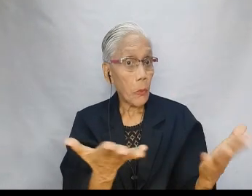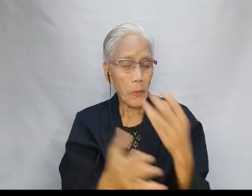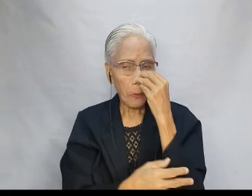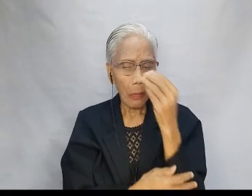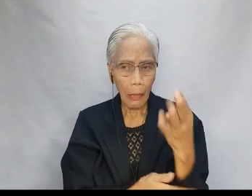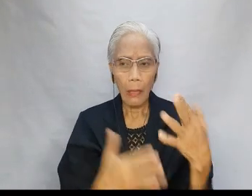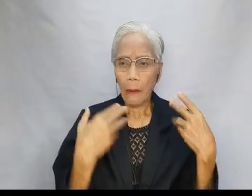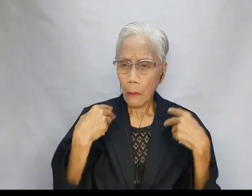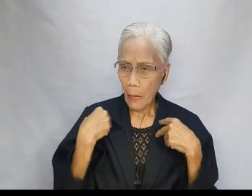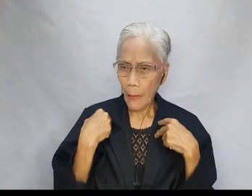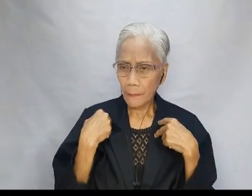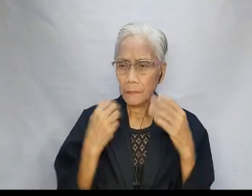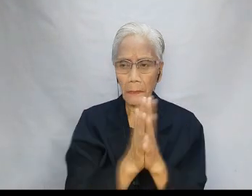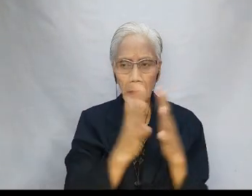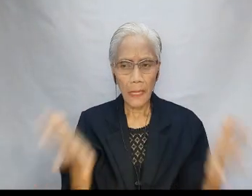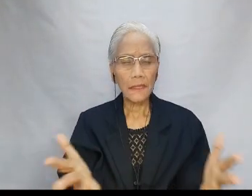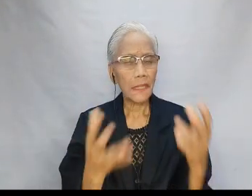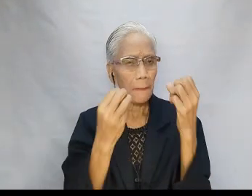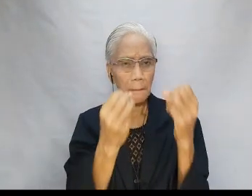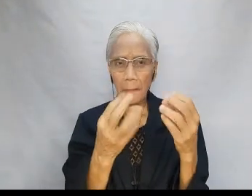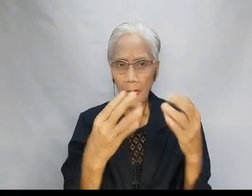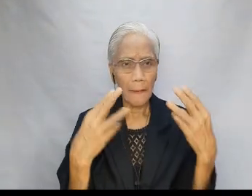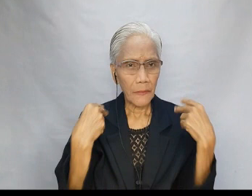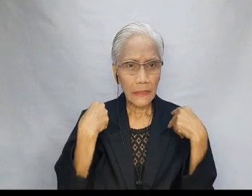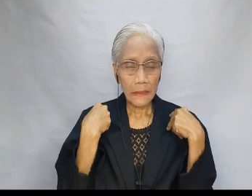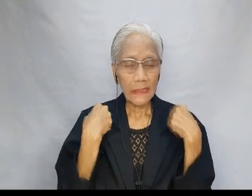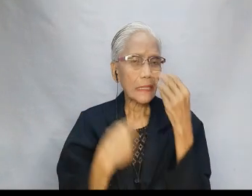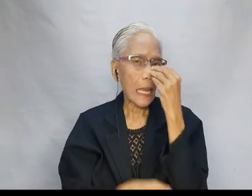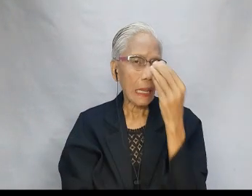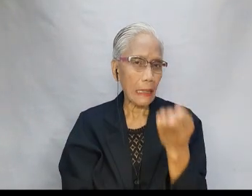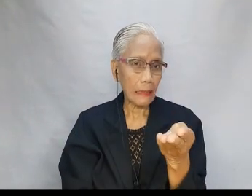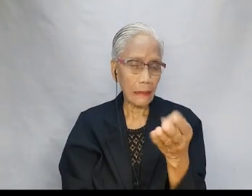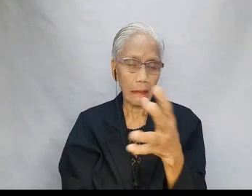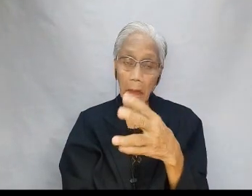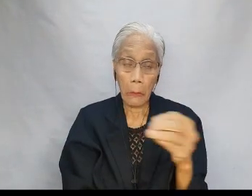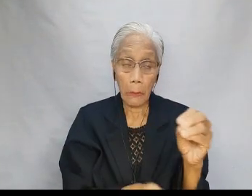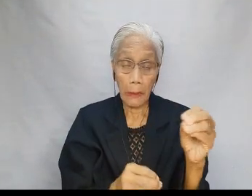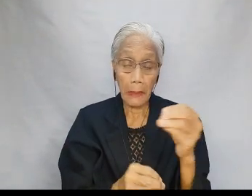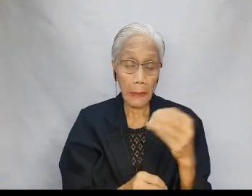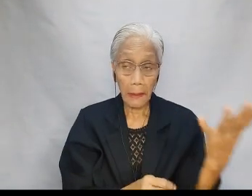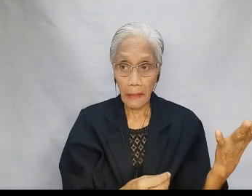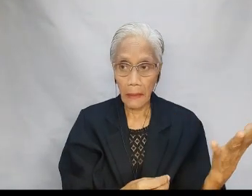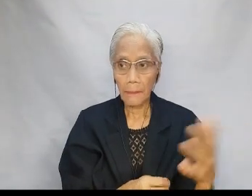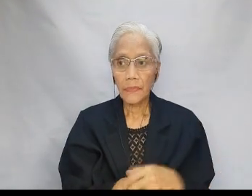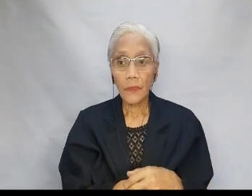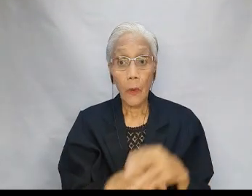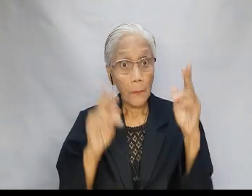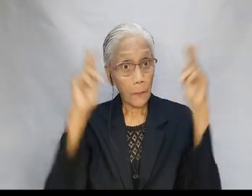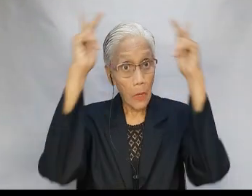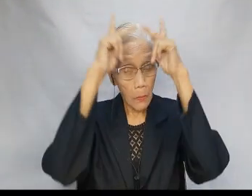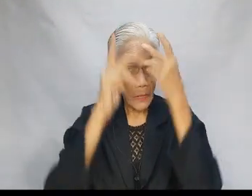few possess so much and many possess little or nothing. And Pope Francis also